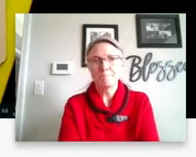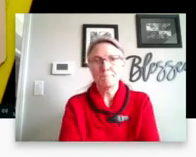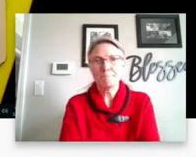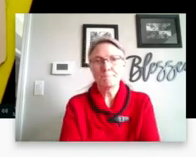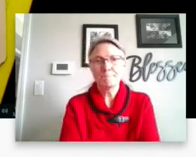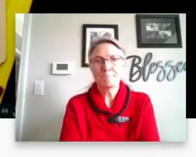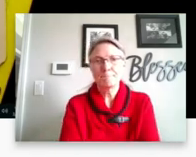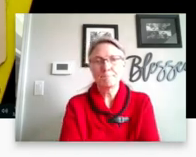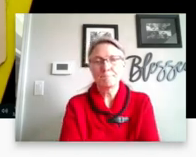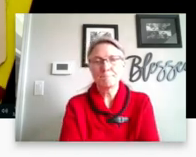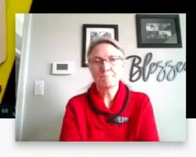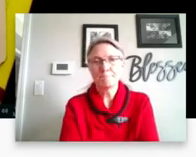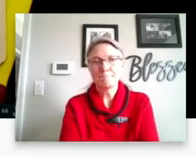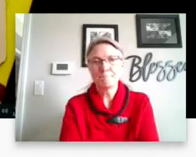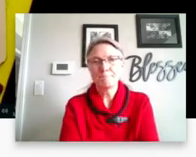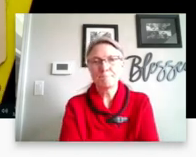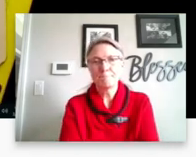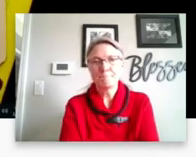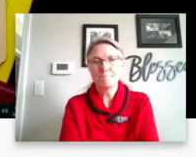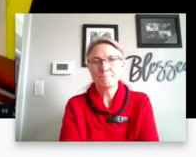my